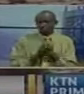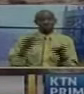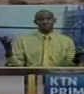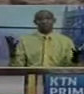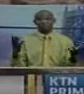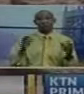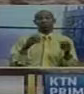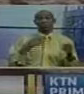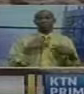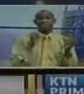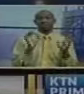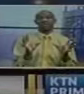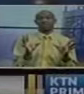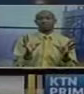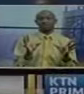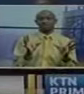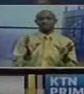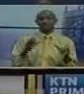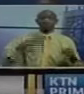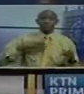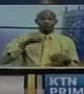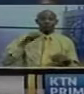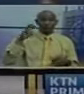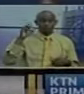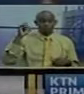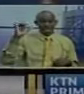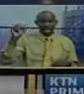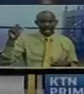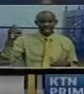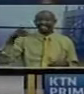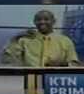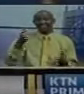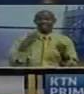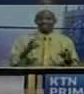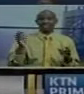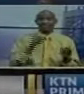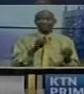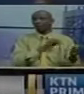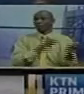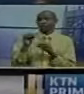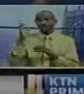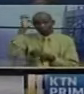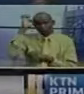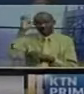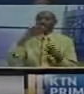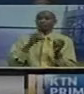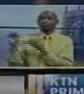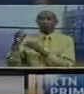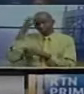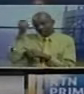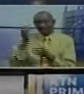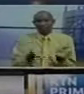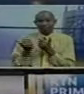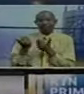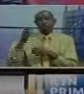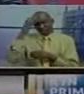the situation on the ground. Watu wa Moyale hawako Moyale tena, wako upande Ethiopia wamegura wote kwa sababu ya